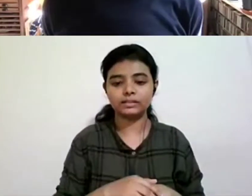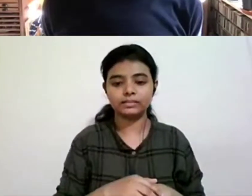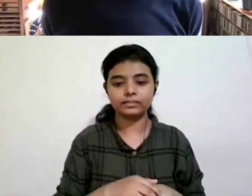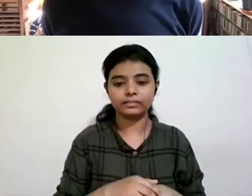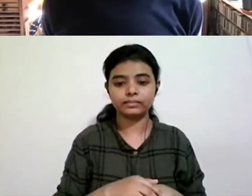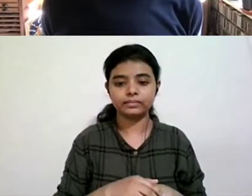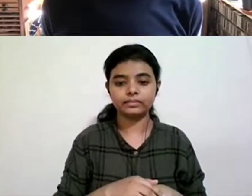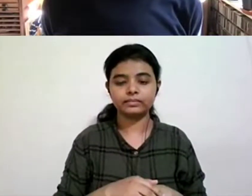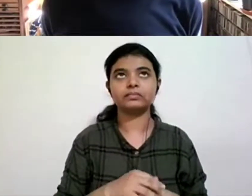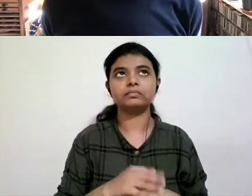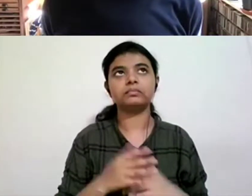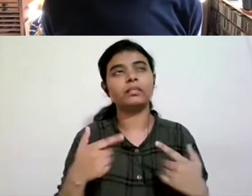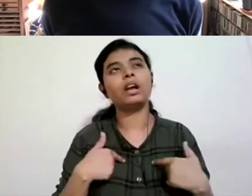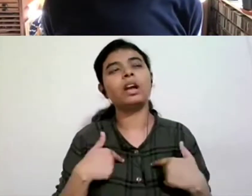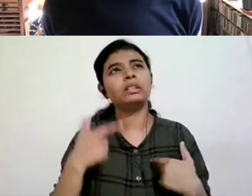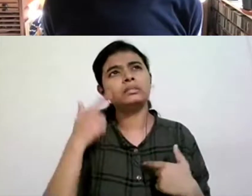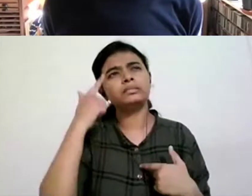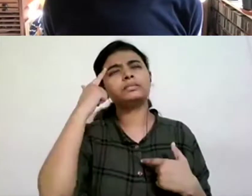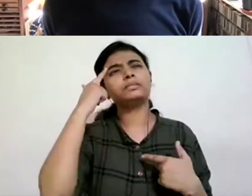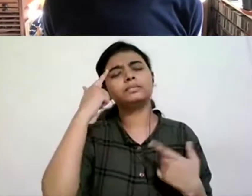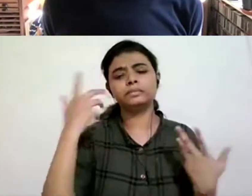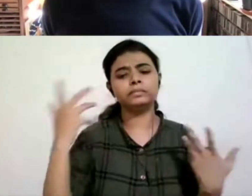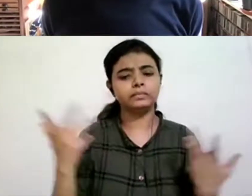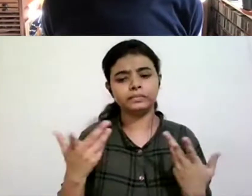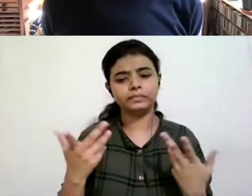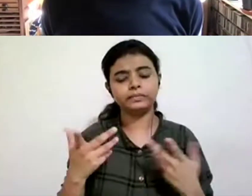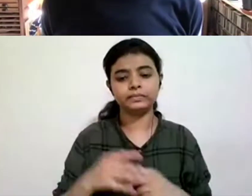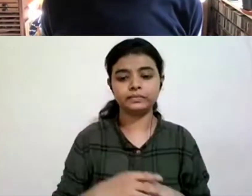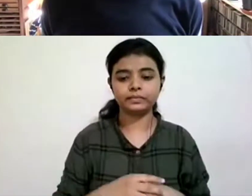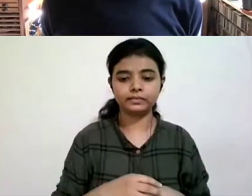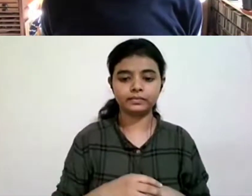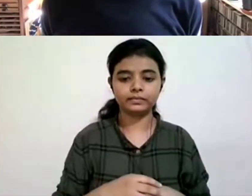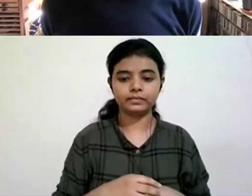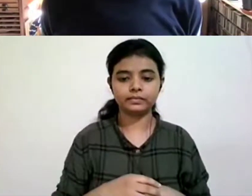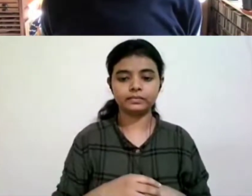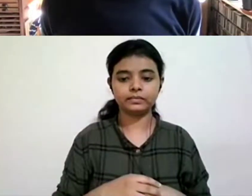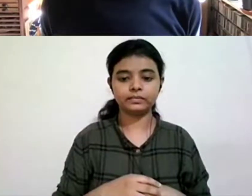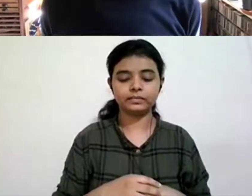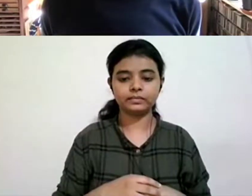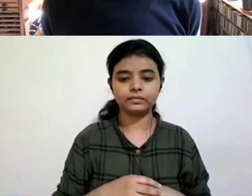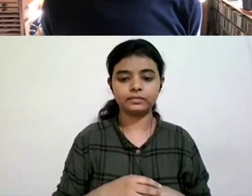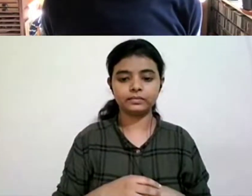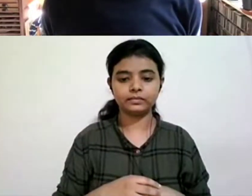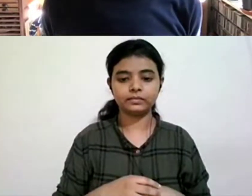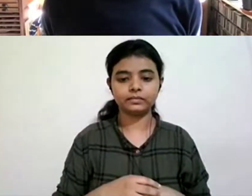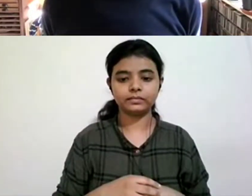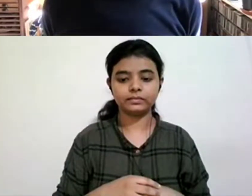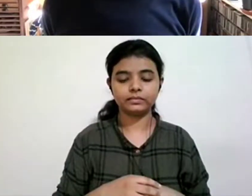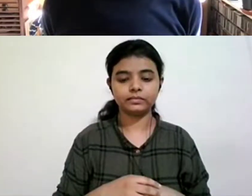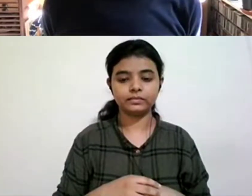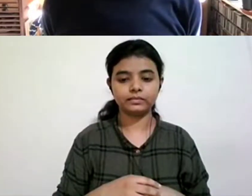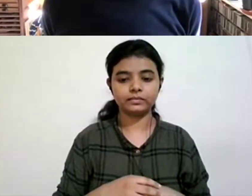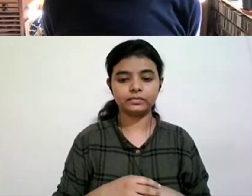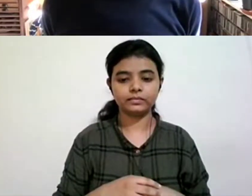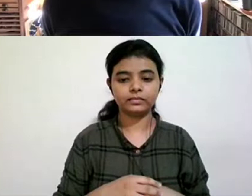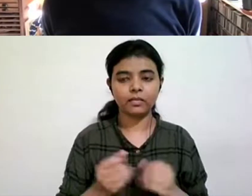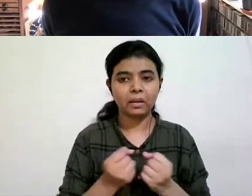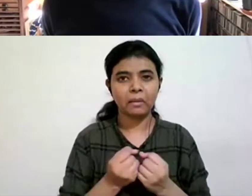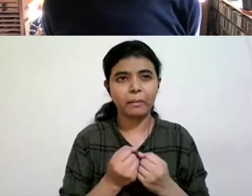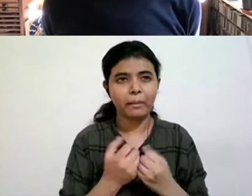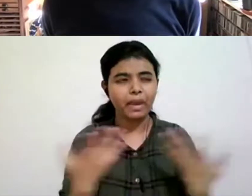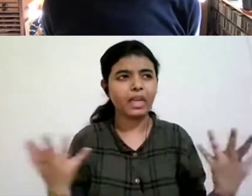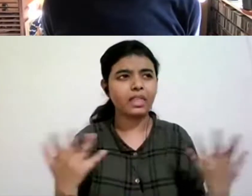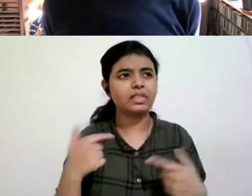made me realize a number of things that were in